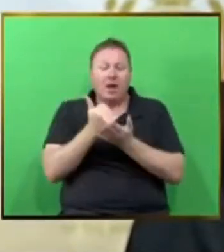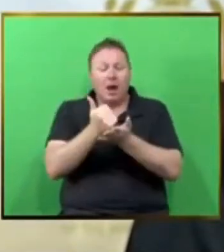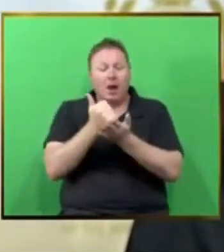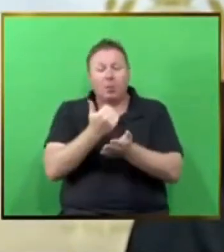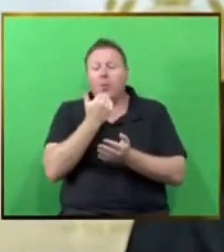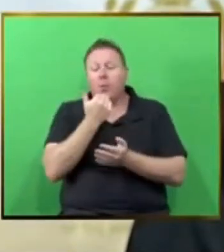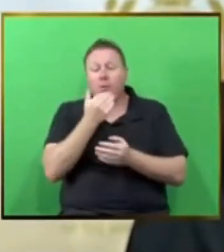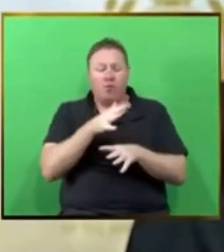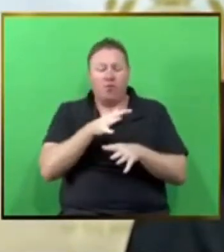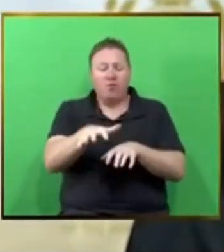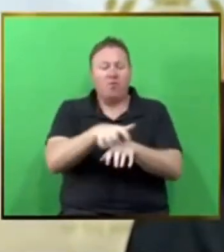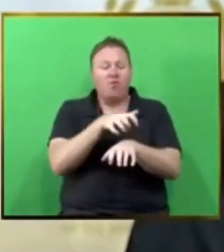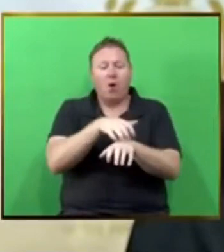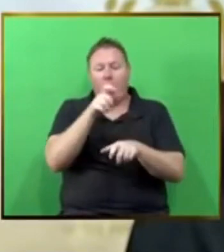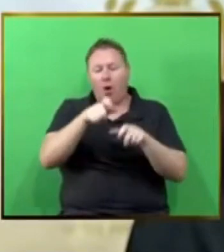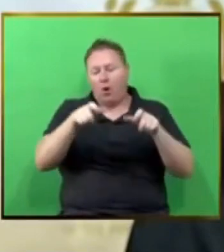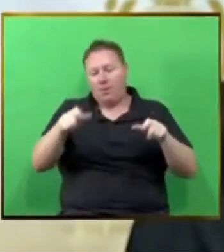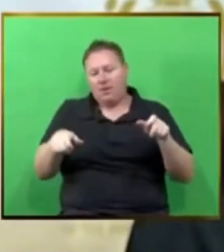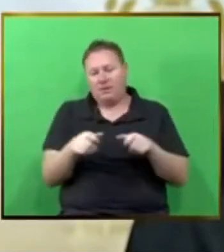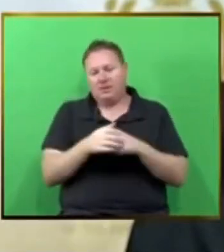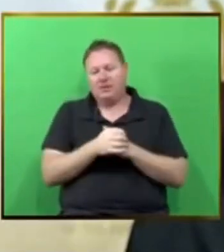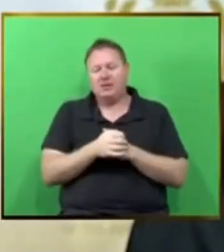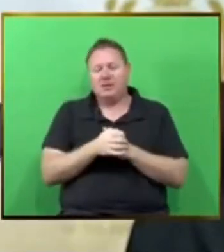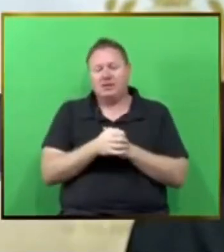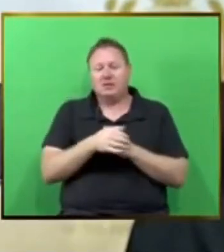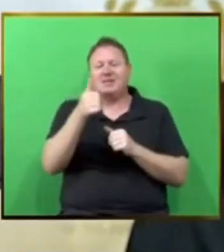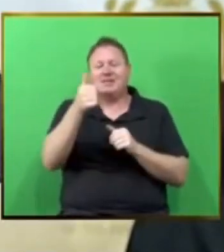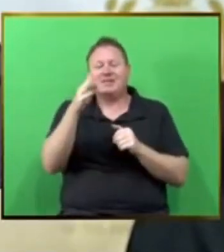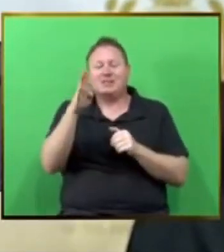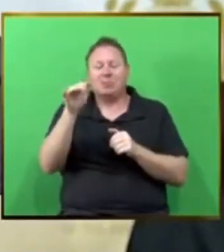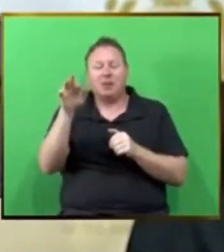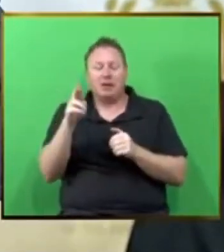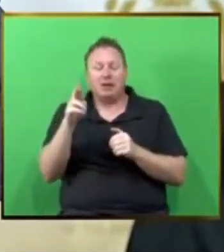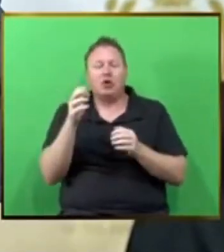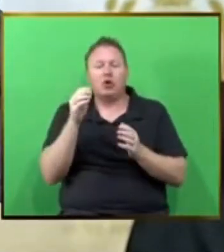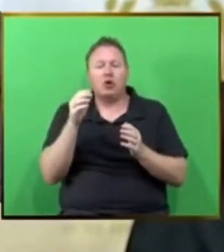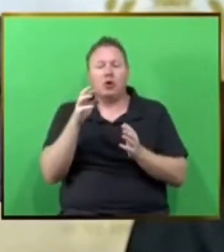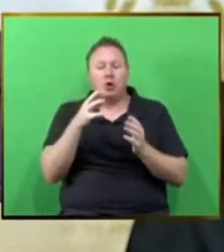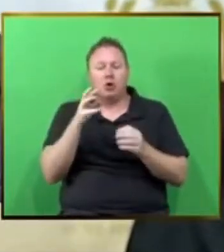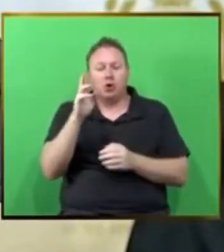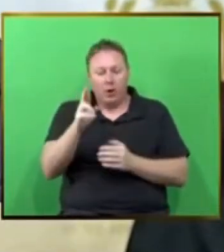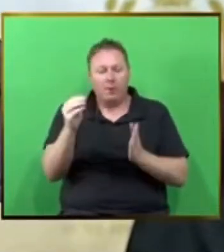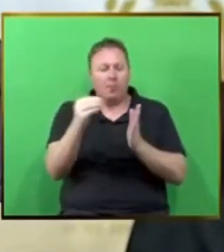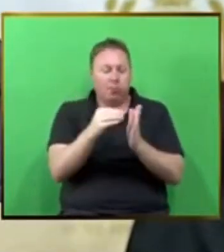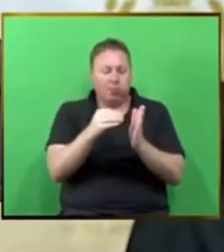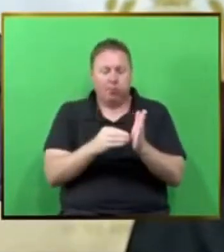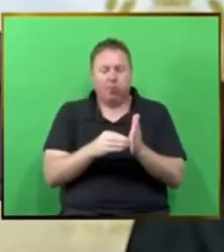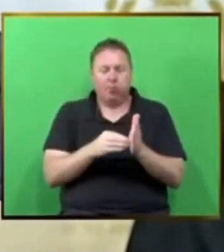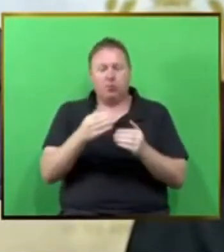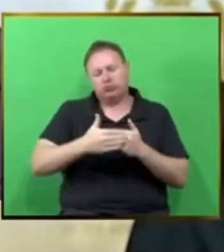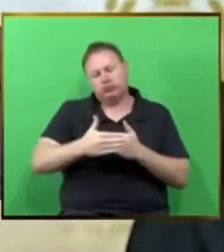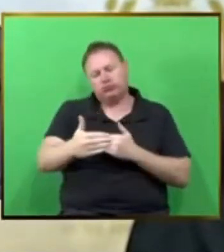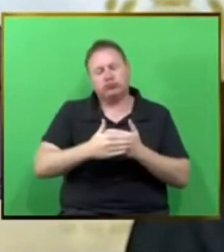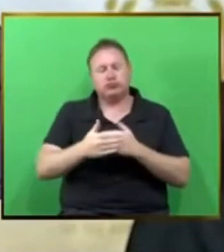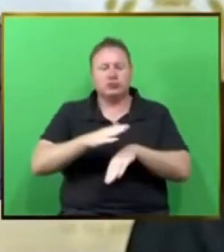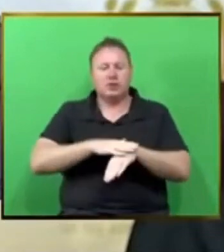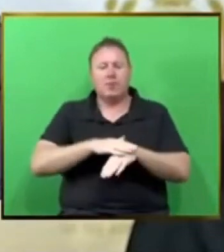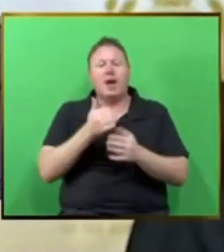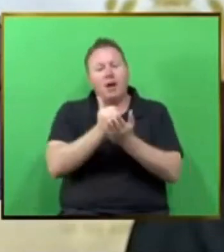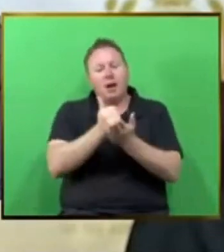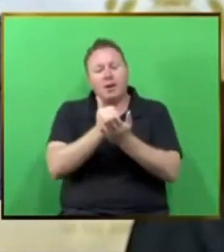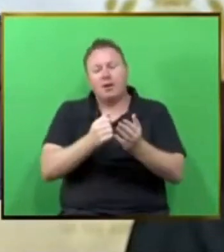have been allocated 6 billion over the medium term. To keep pace with inflation and increase